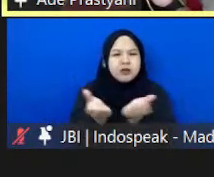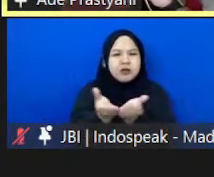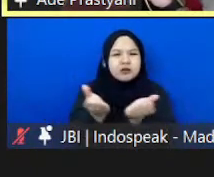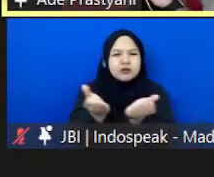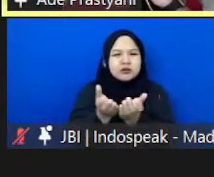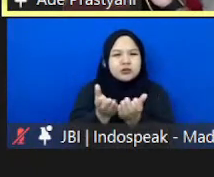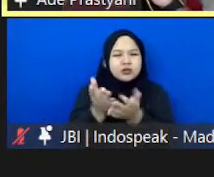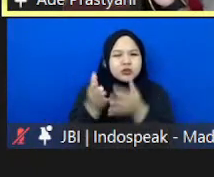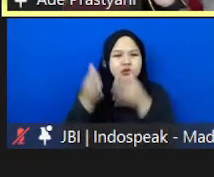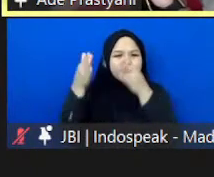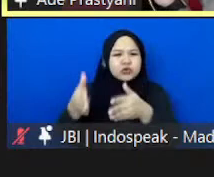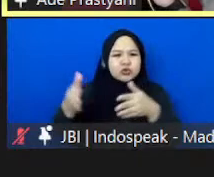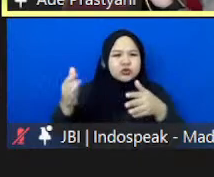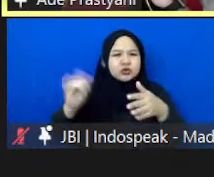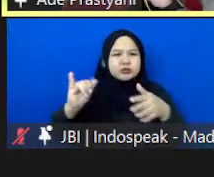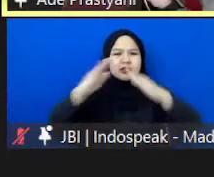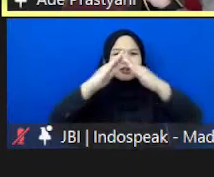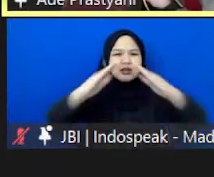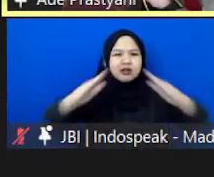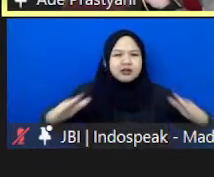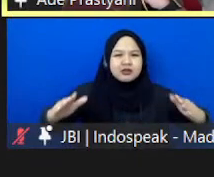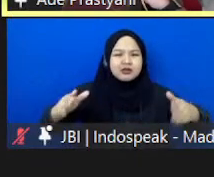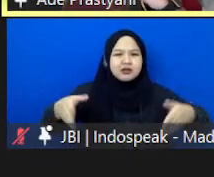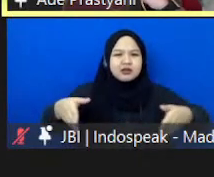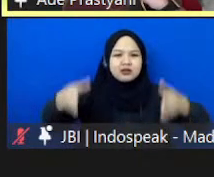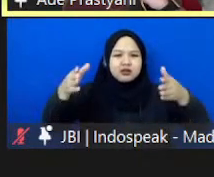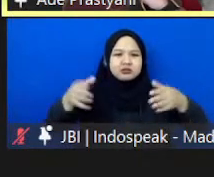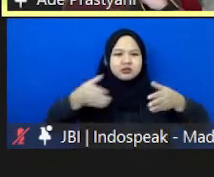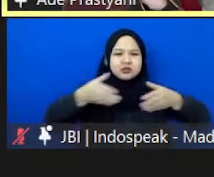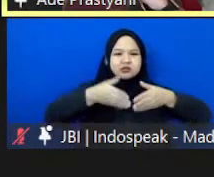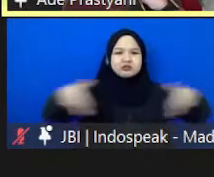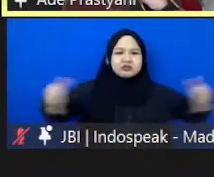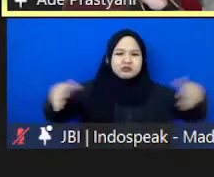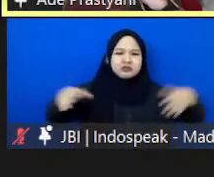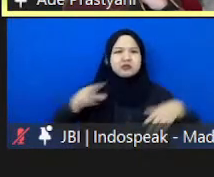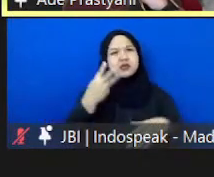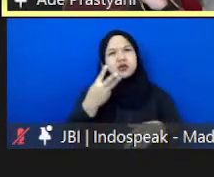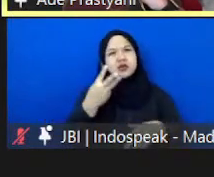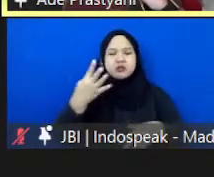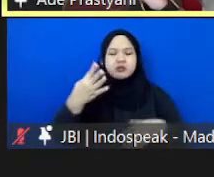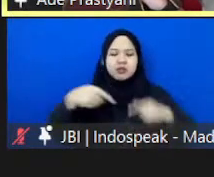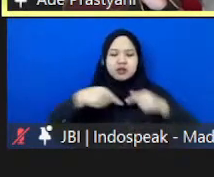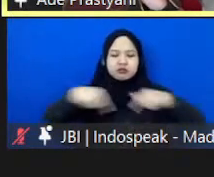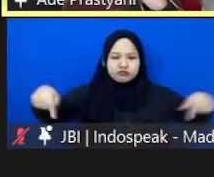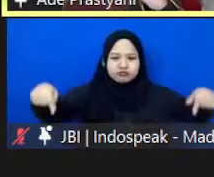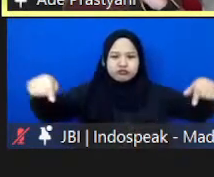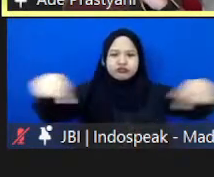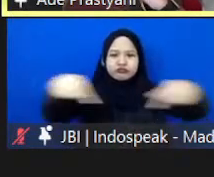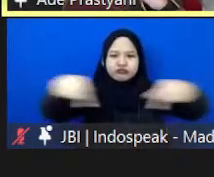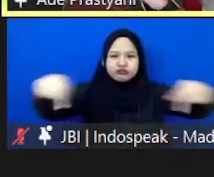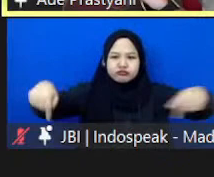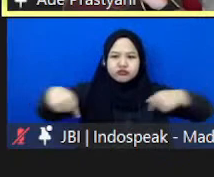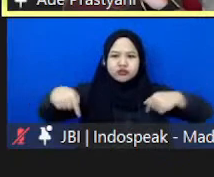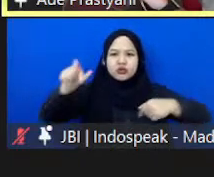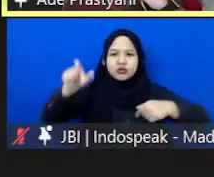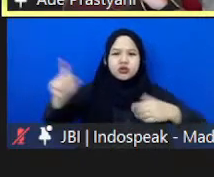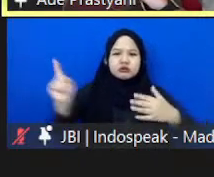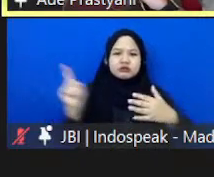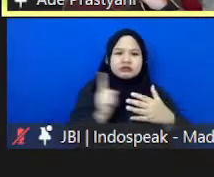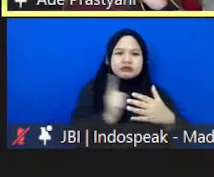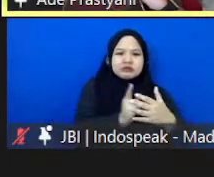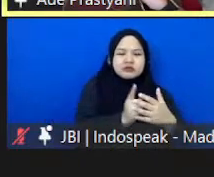wall, 3 by 4 meters squared building house to patients who have been released from